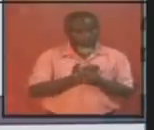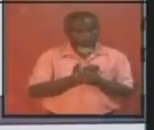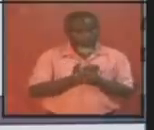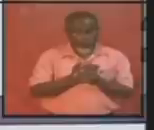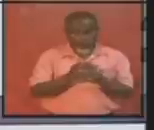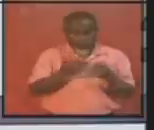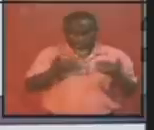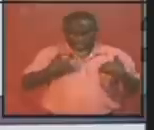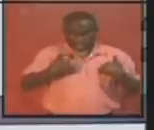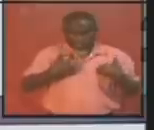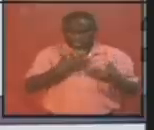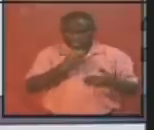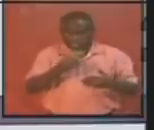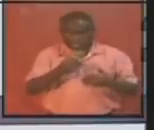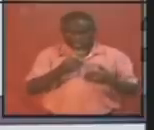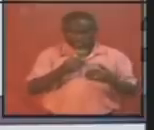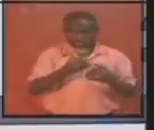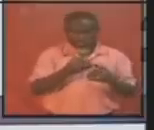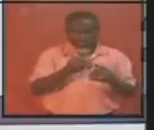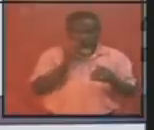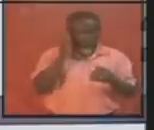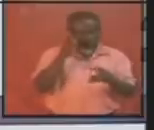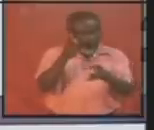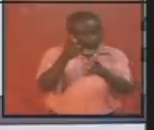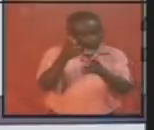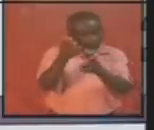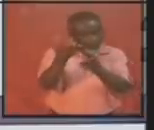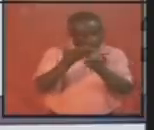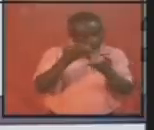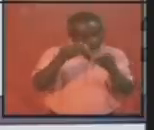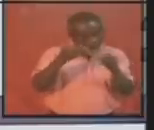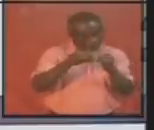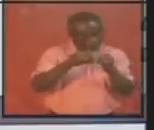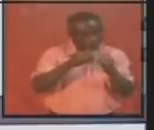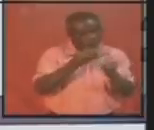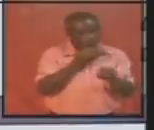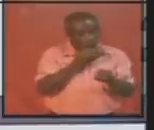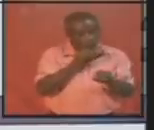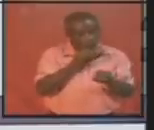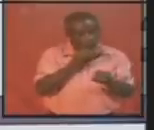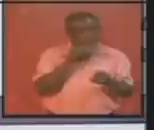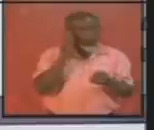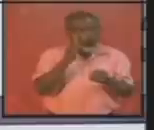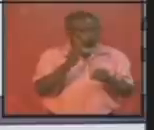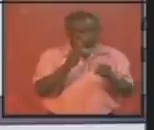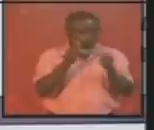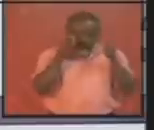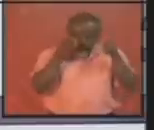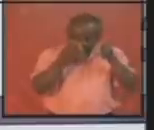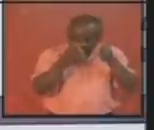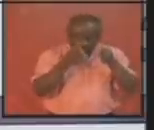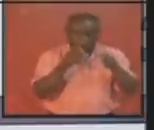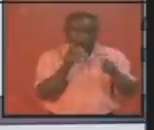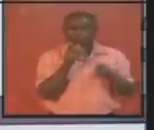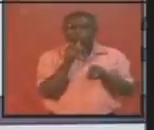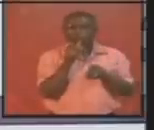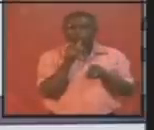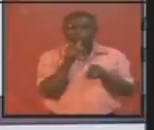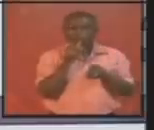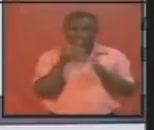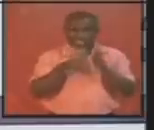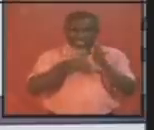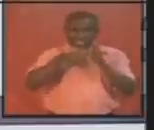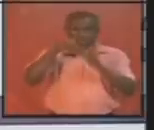term are targeted towards protecting high-risk individuals, meaning those who are at risk of severe